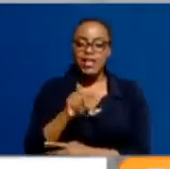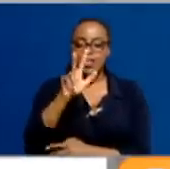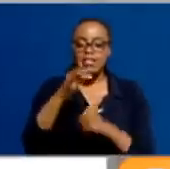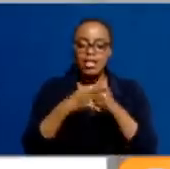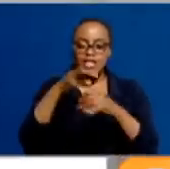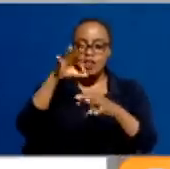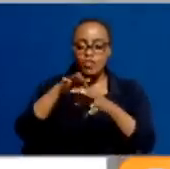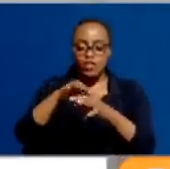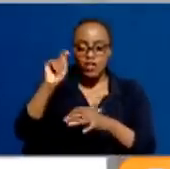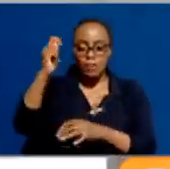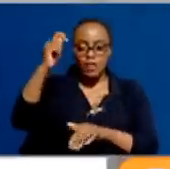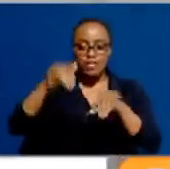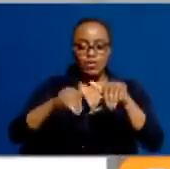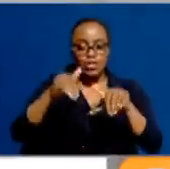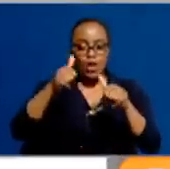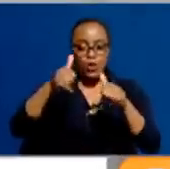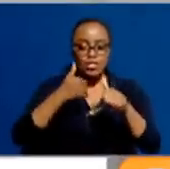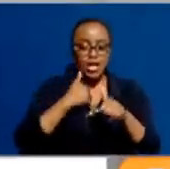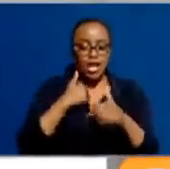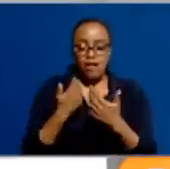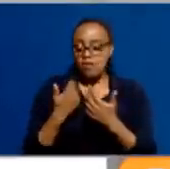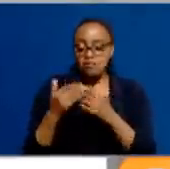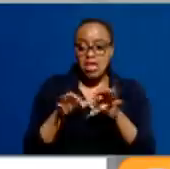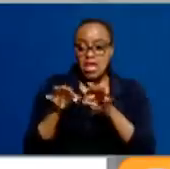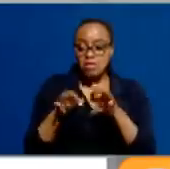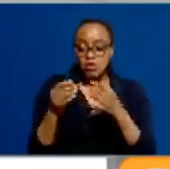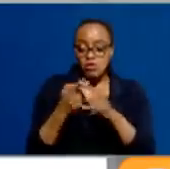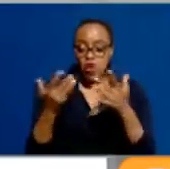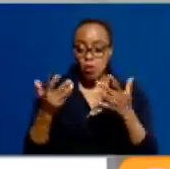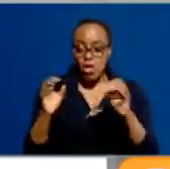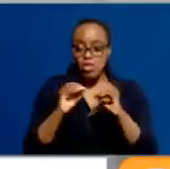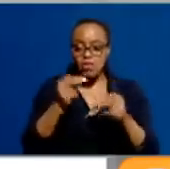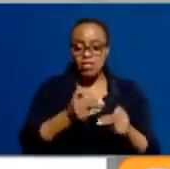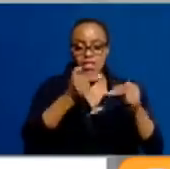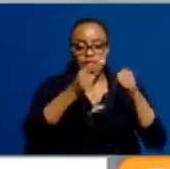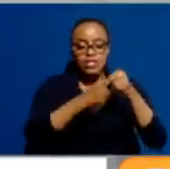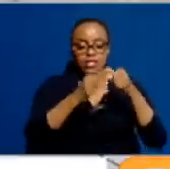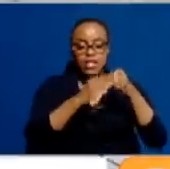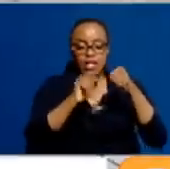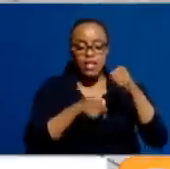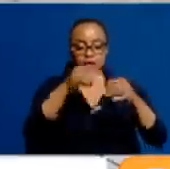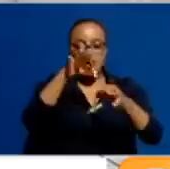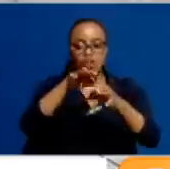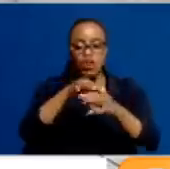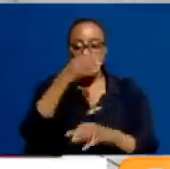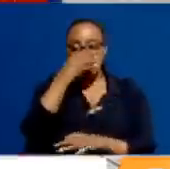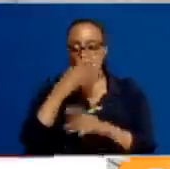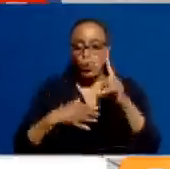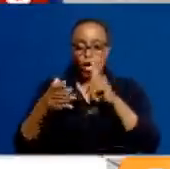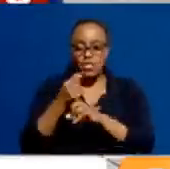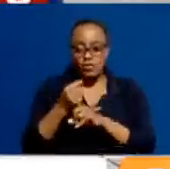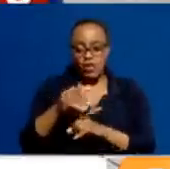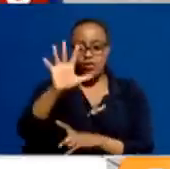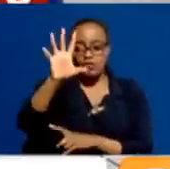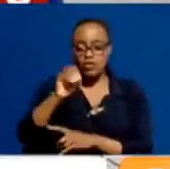140,138 votes in the presidential election that were unaccounted for, a figure that is higher than the 69,000 votes, Ruto crossed the 50%